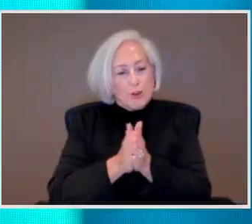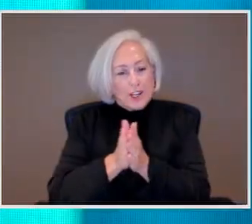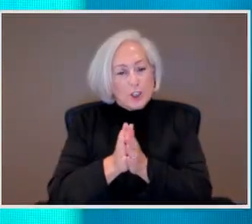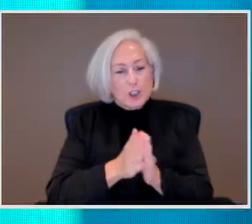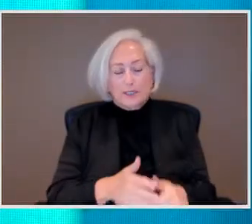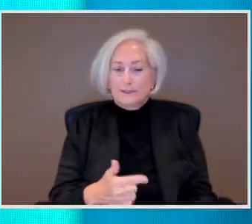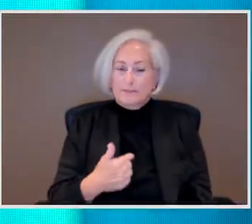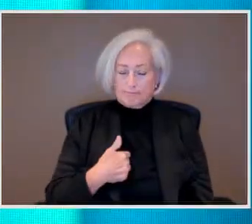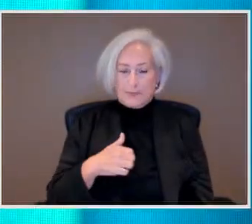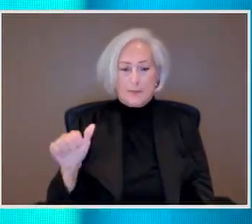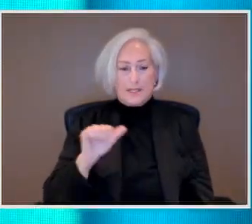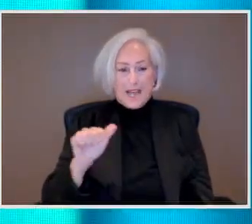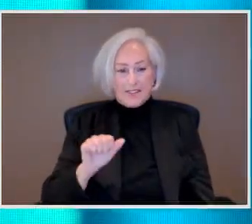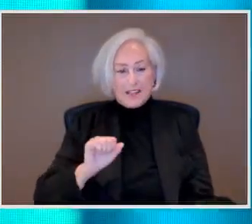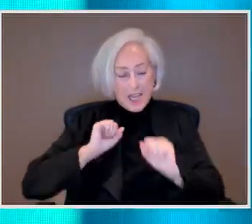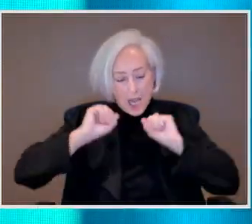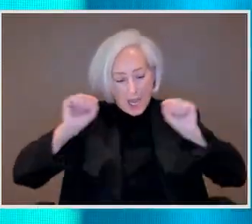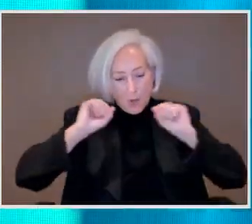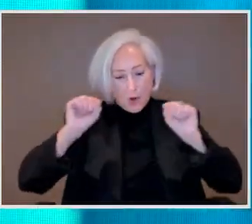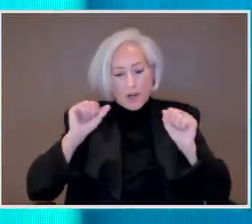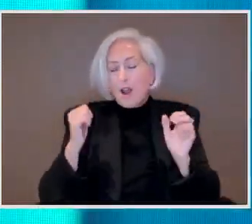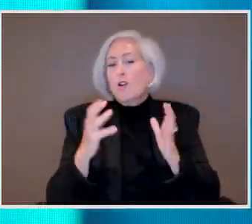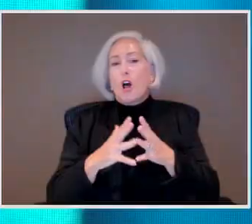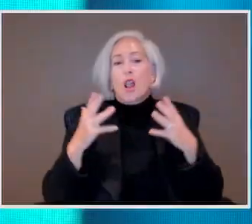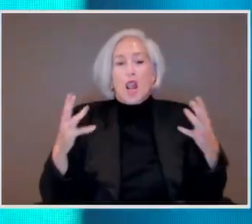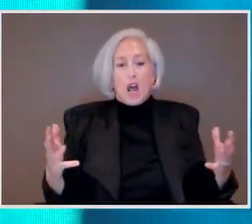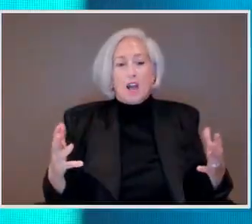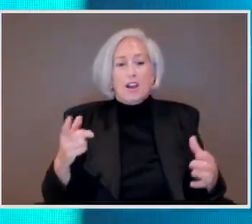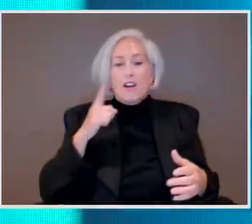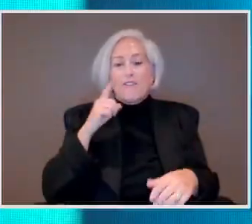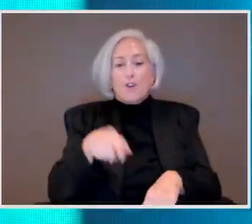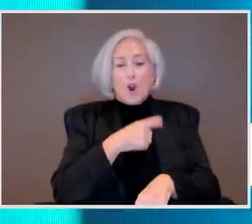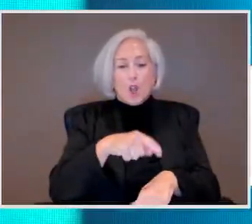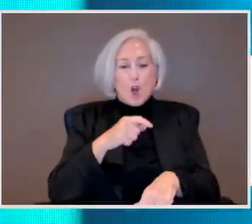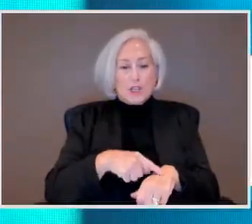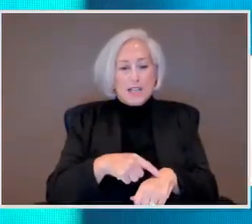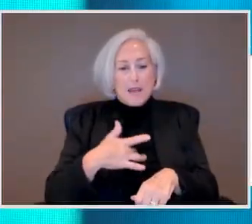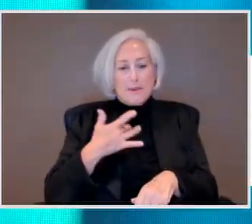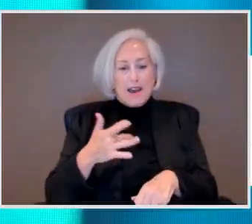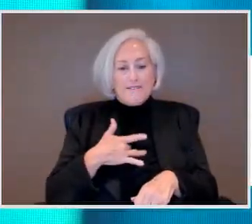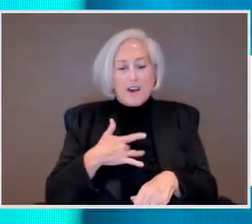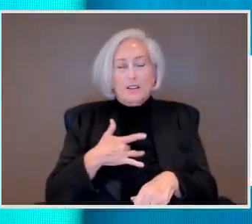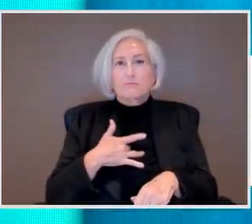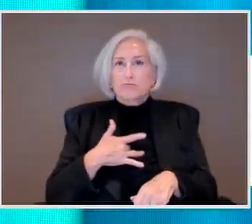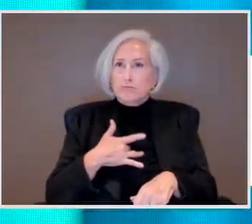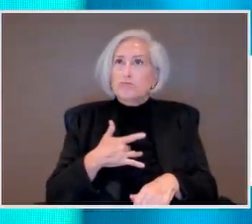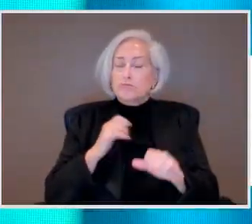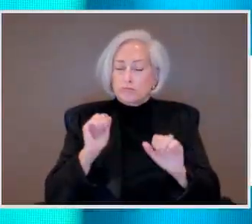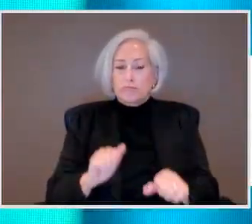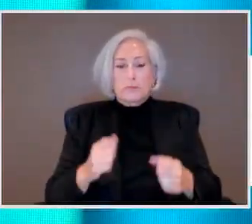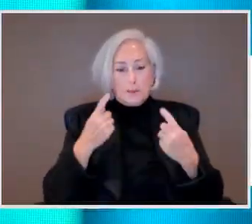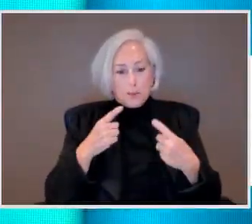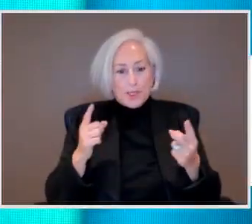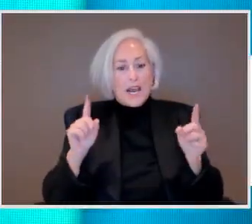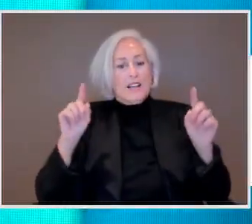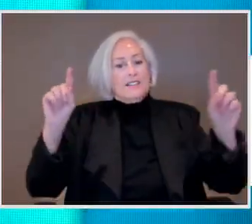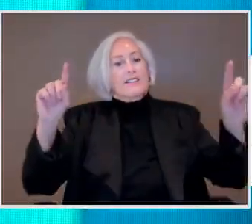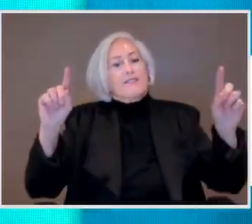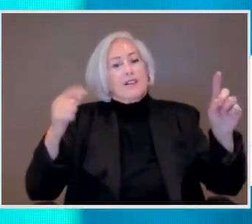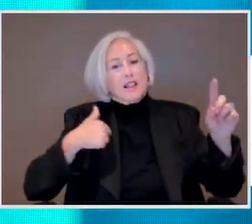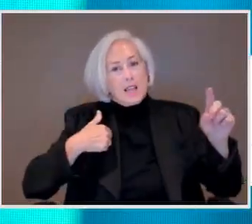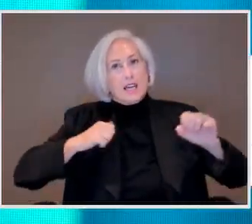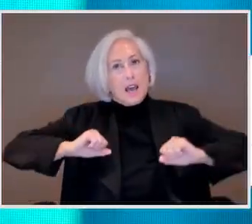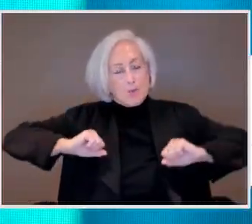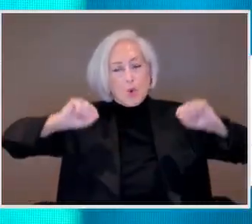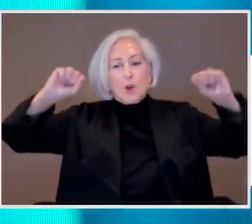out a lot, and for a while, that was the big deal. It's like I finally felt productive. Like I finally was working out a little bit and